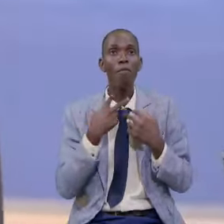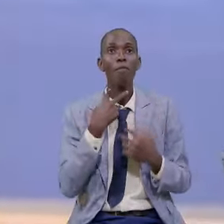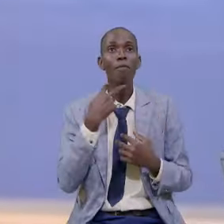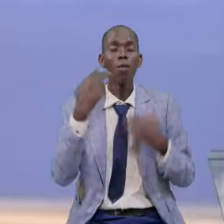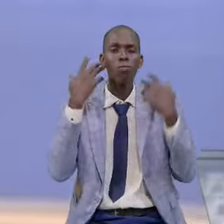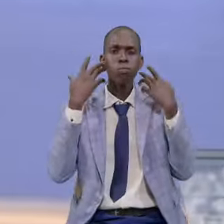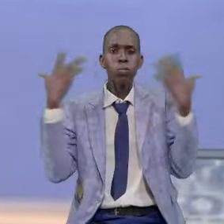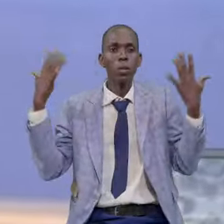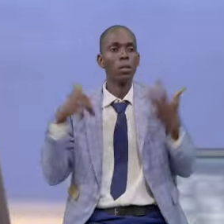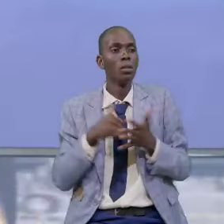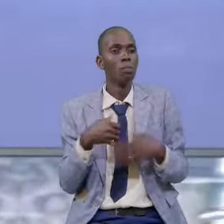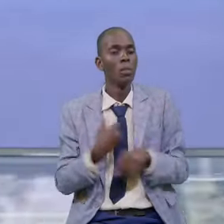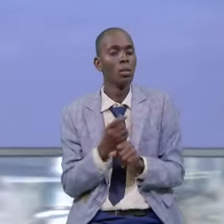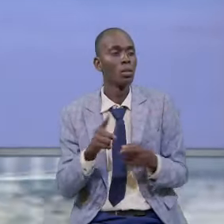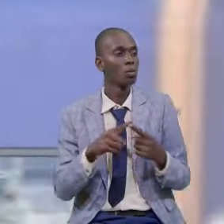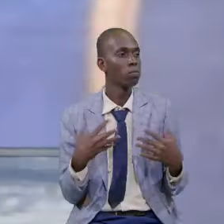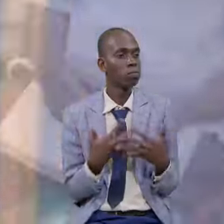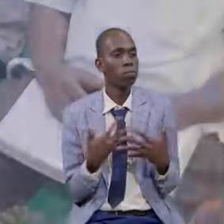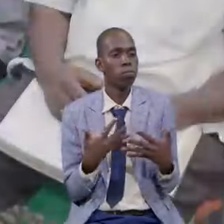see. I will see.